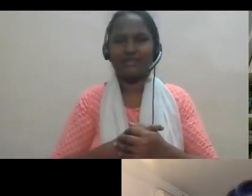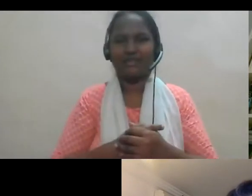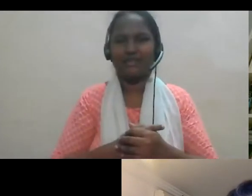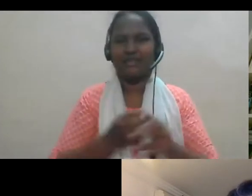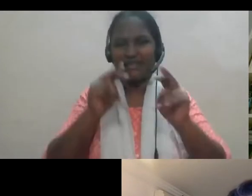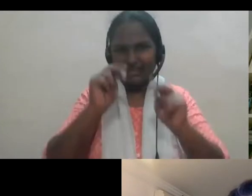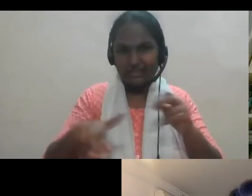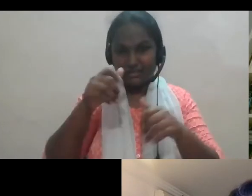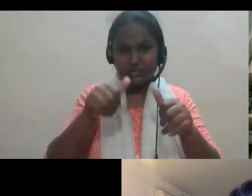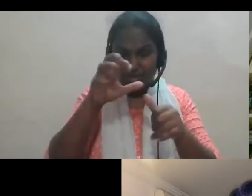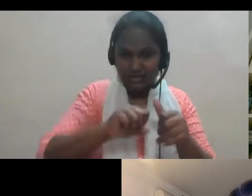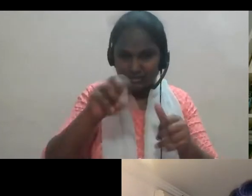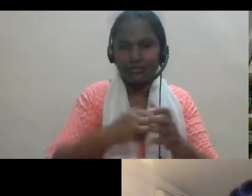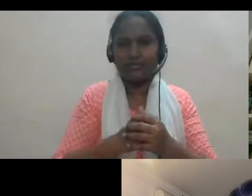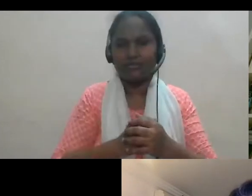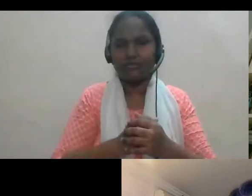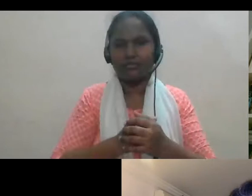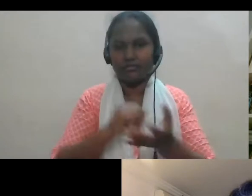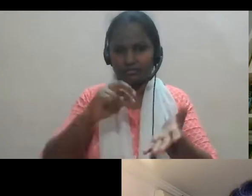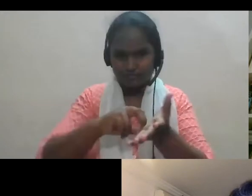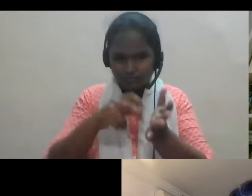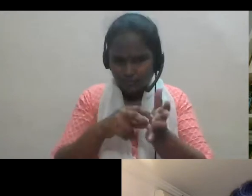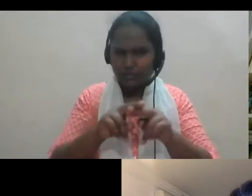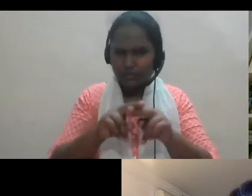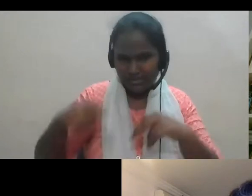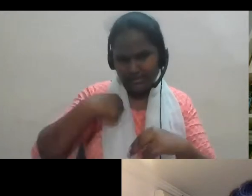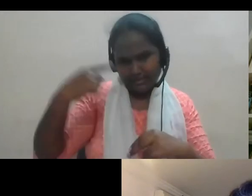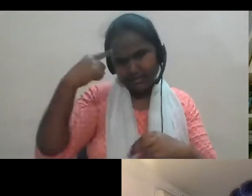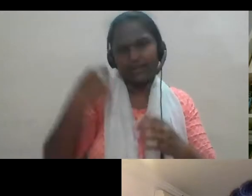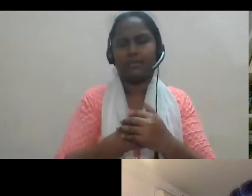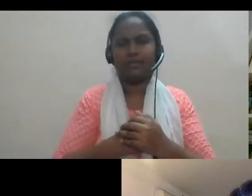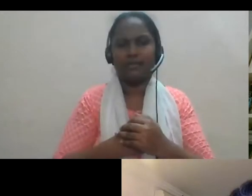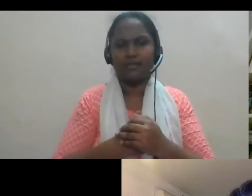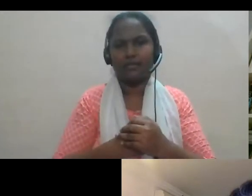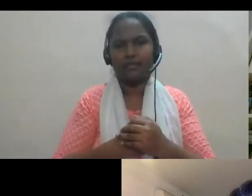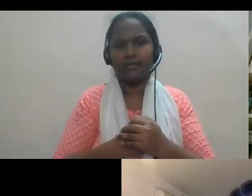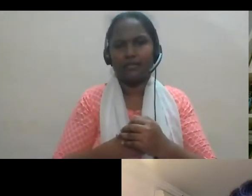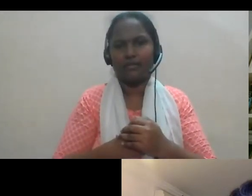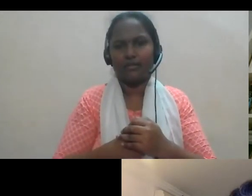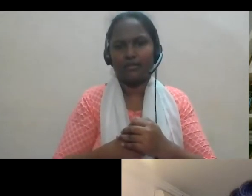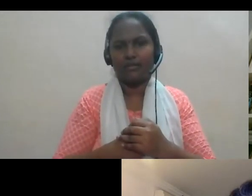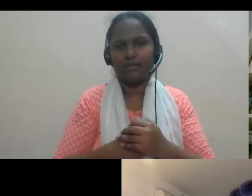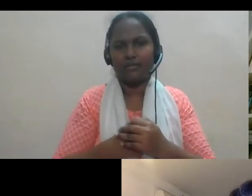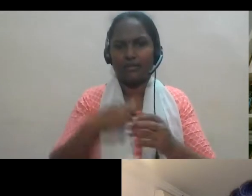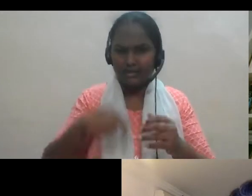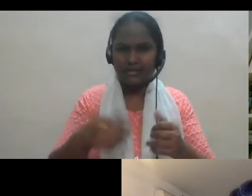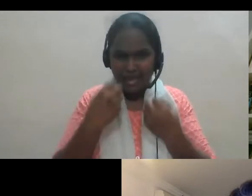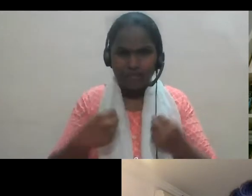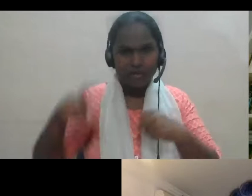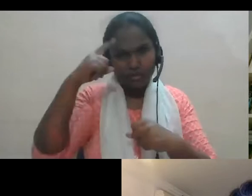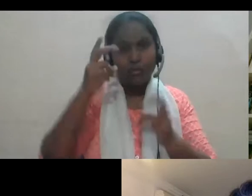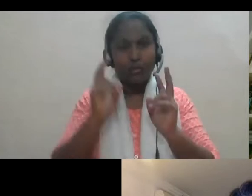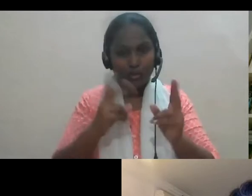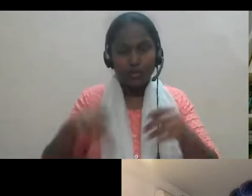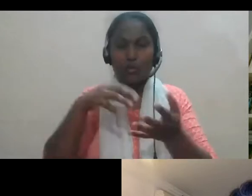achieve to be further meaningful? And I think our our, let's say we had an enormous